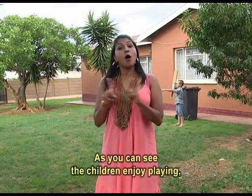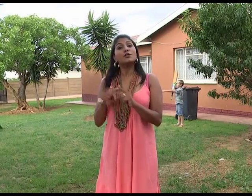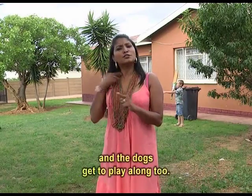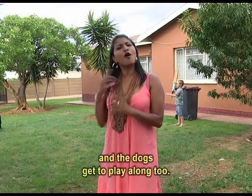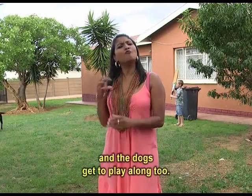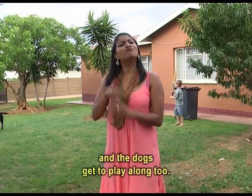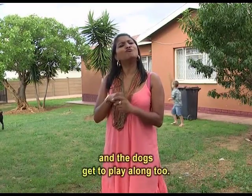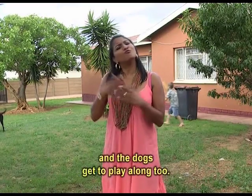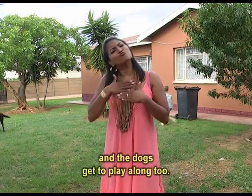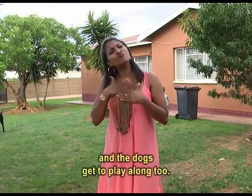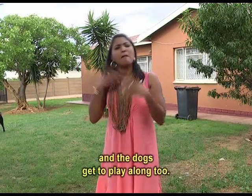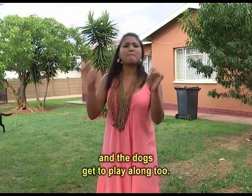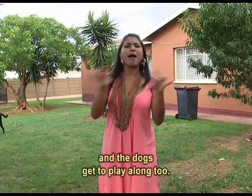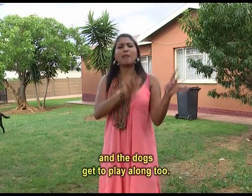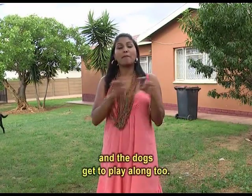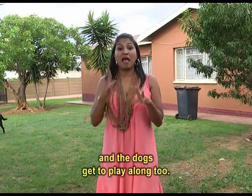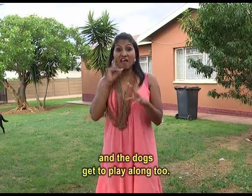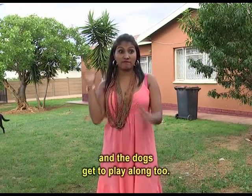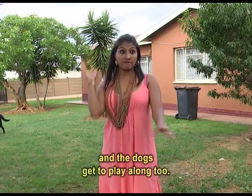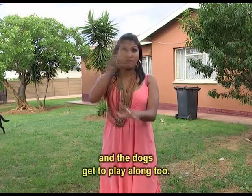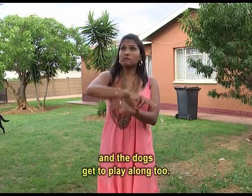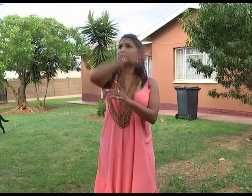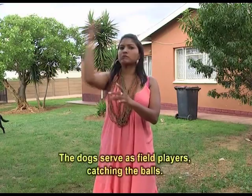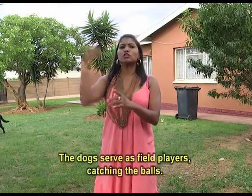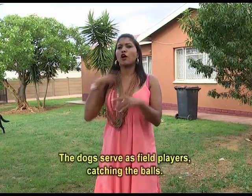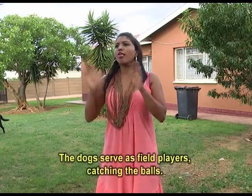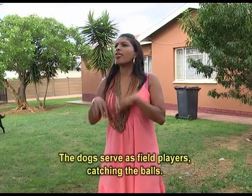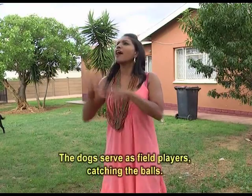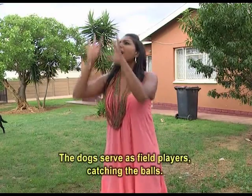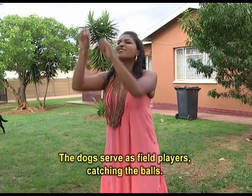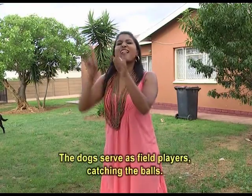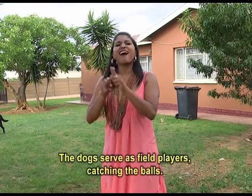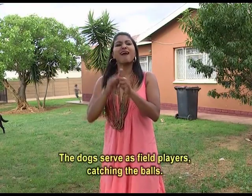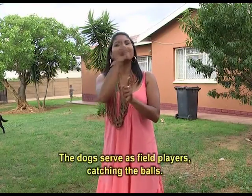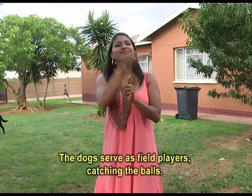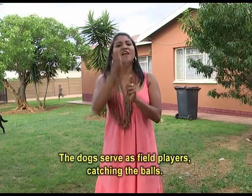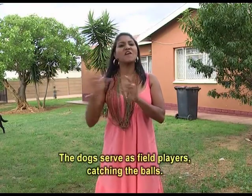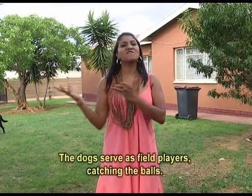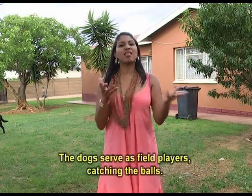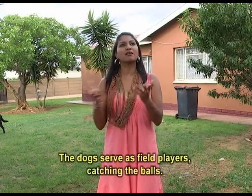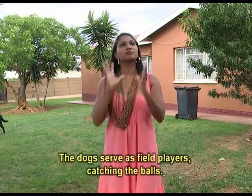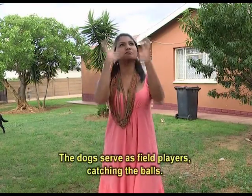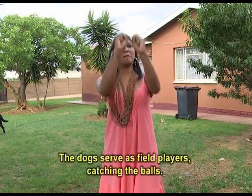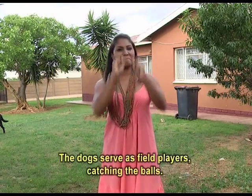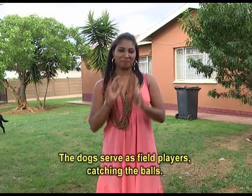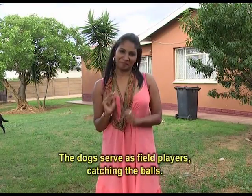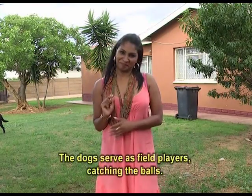children enjoy playing and the dogs get to play along too. The dogs serve as field players, catching the balls.